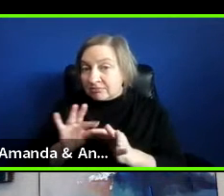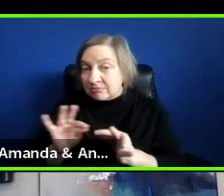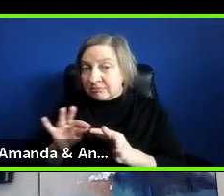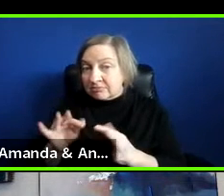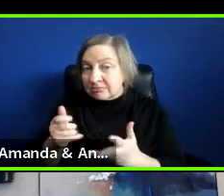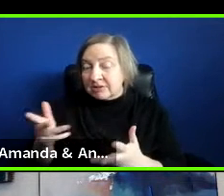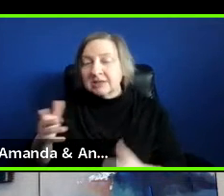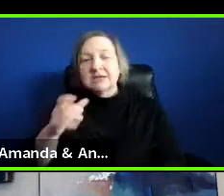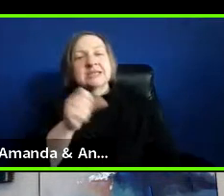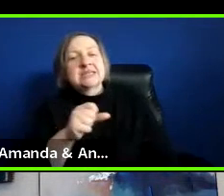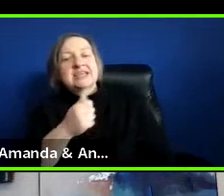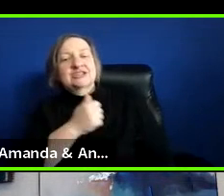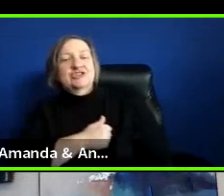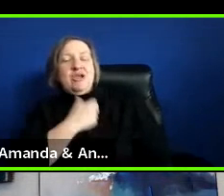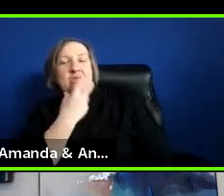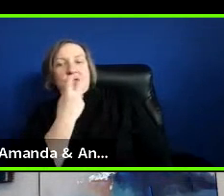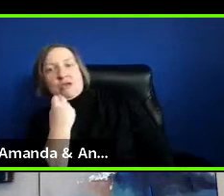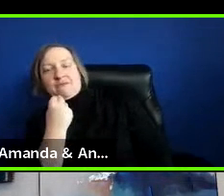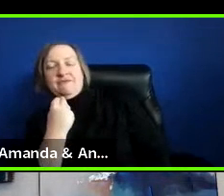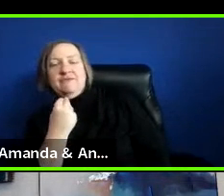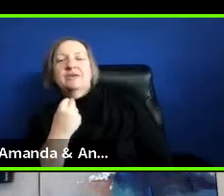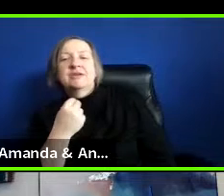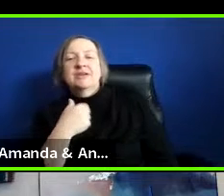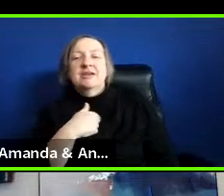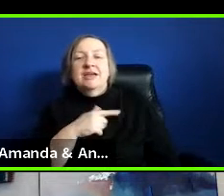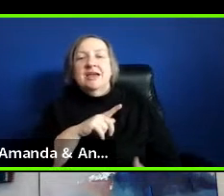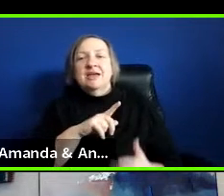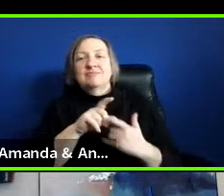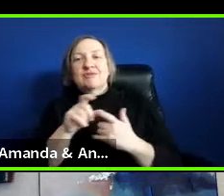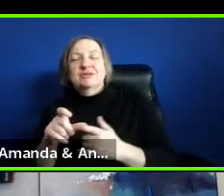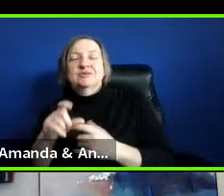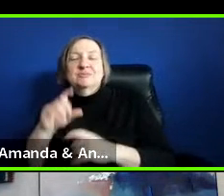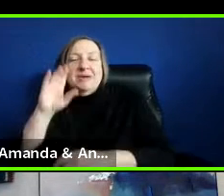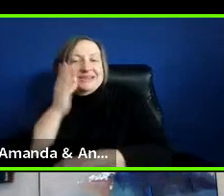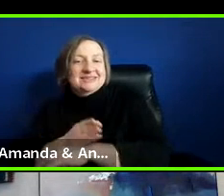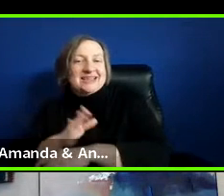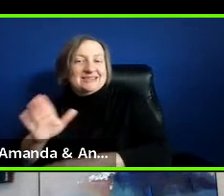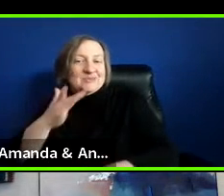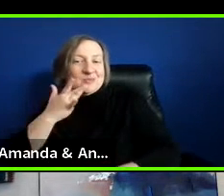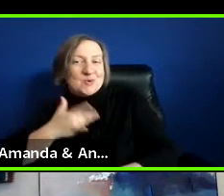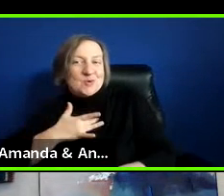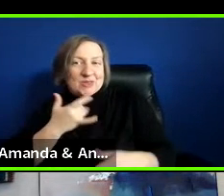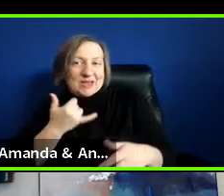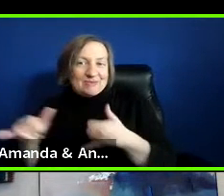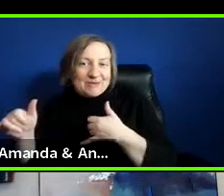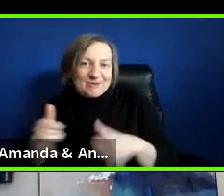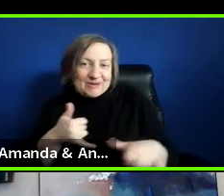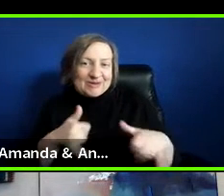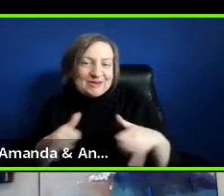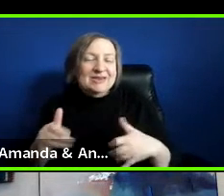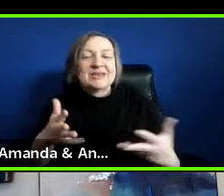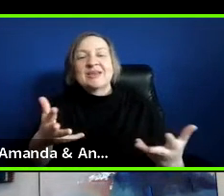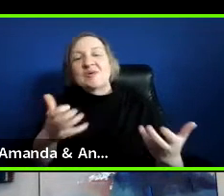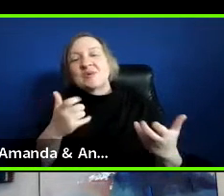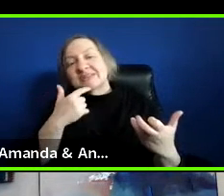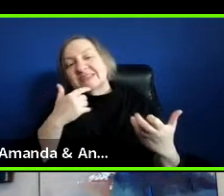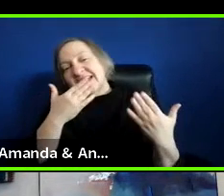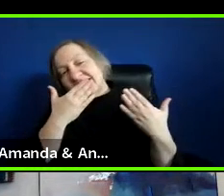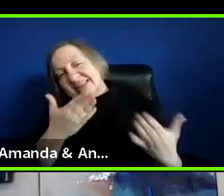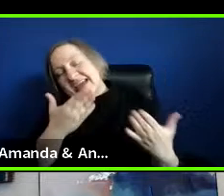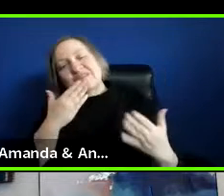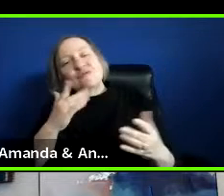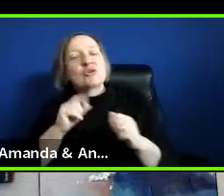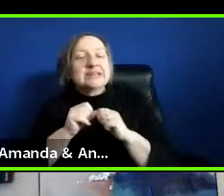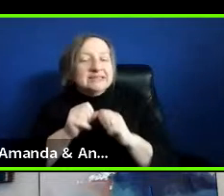Yeah, absolutely. Sorry, I'm off camera, running to my son's birthday party, but wanted to just say thank you for the